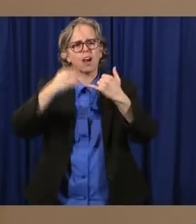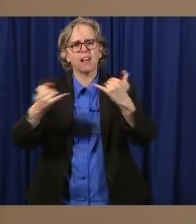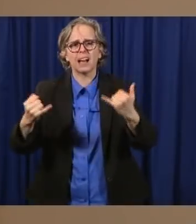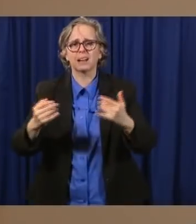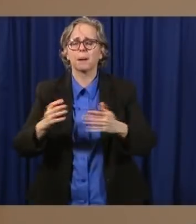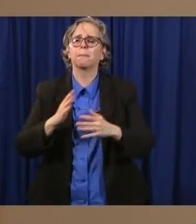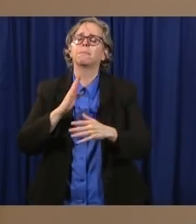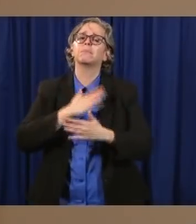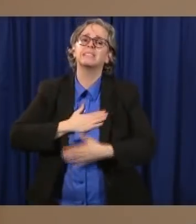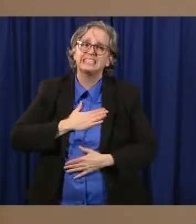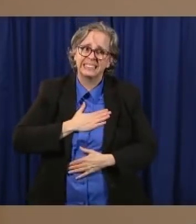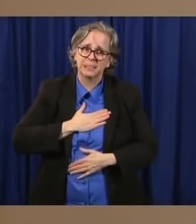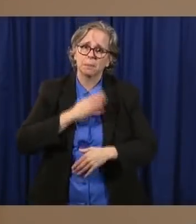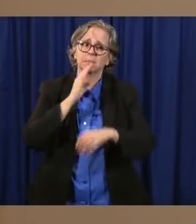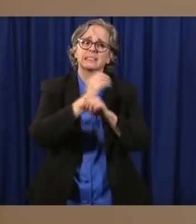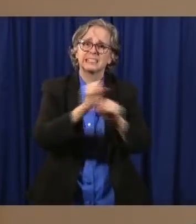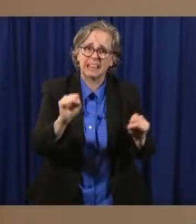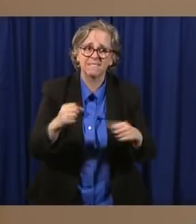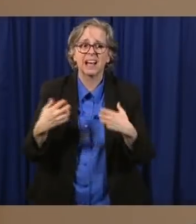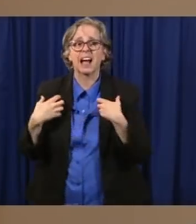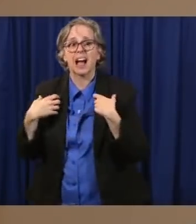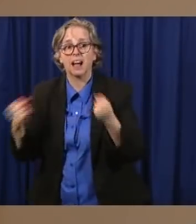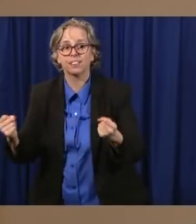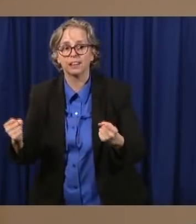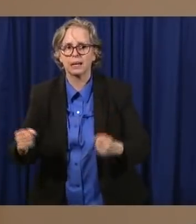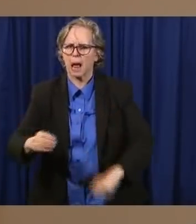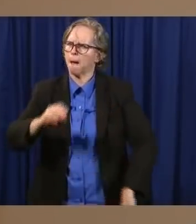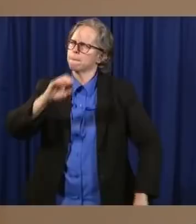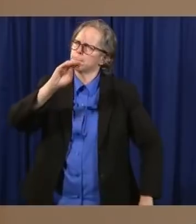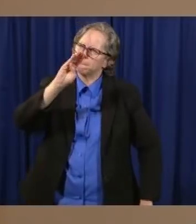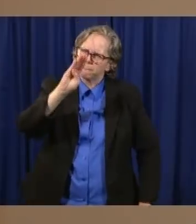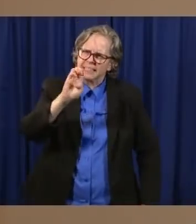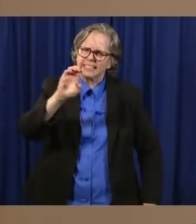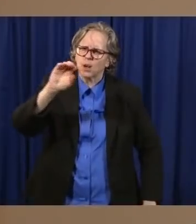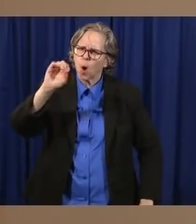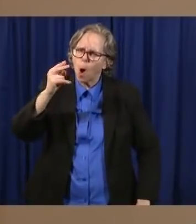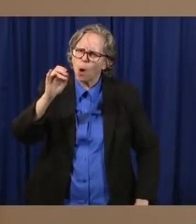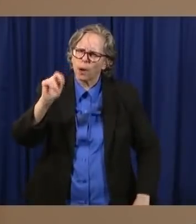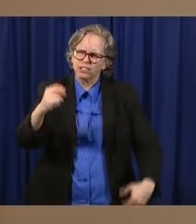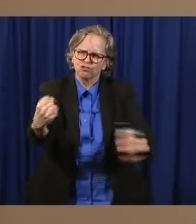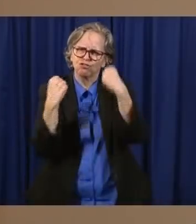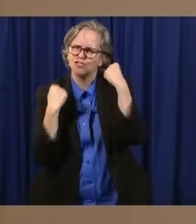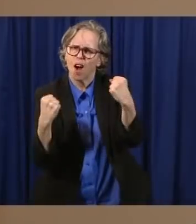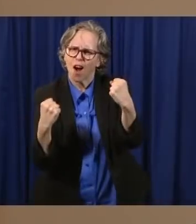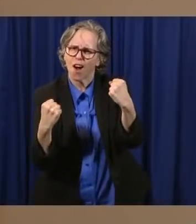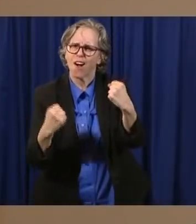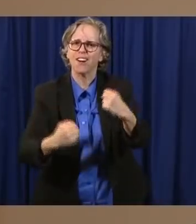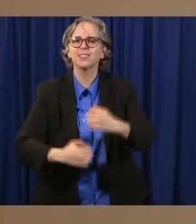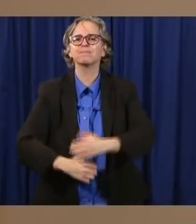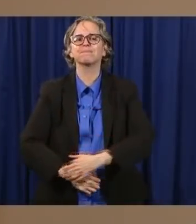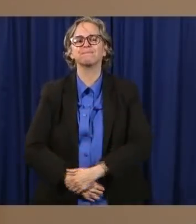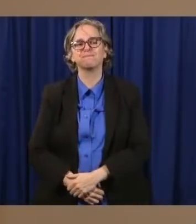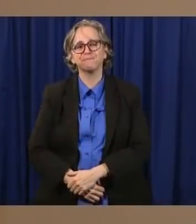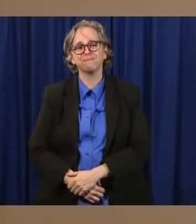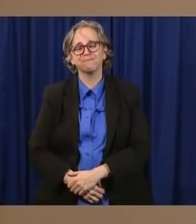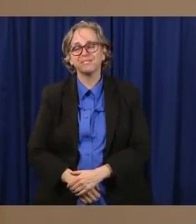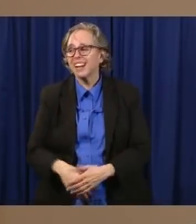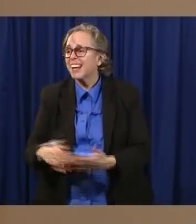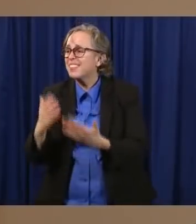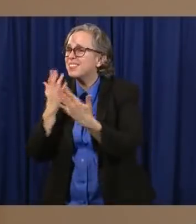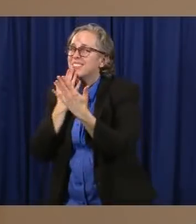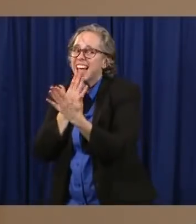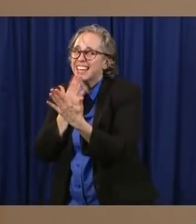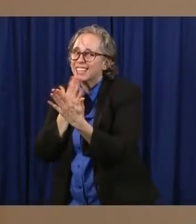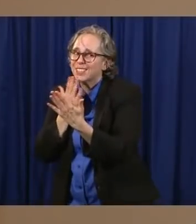and Ohio strong. Thank you so much. I just want to thank you for everything you're doing on behalf of